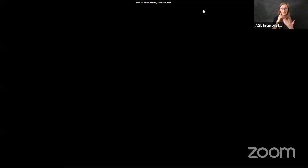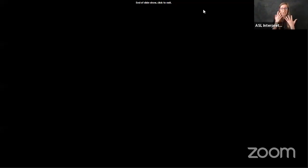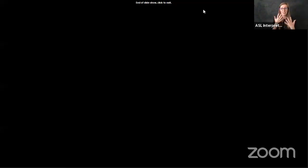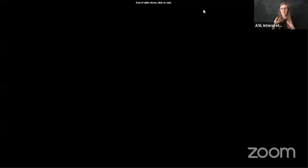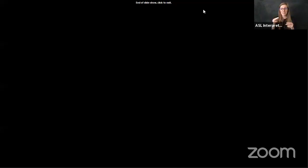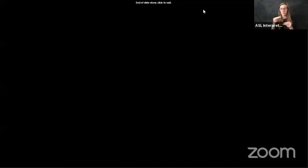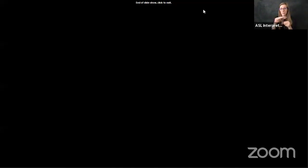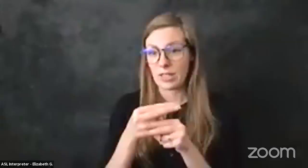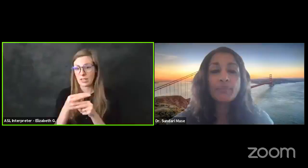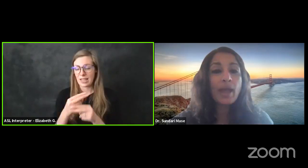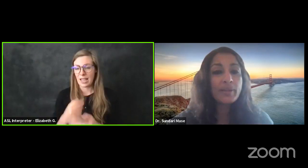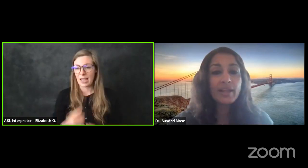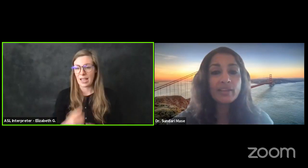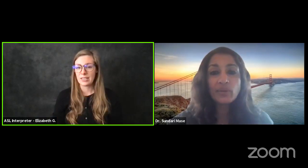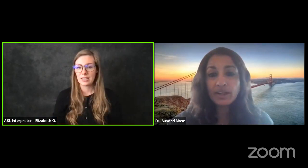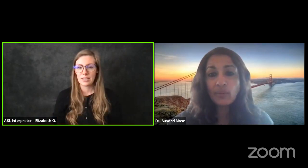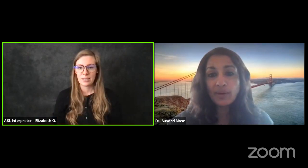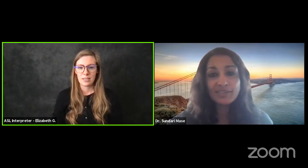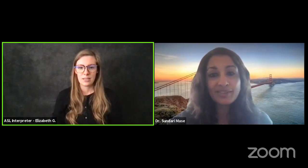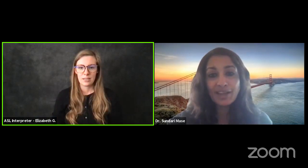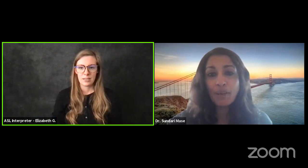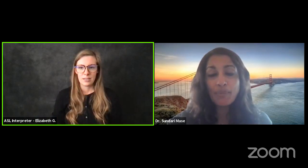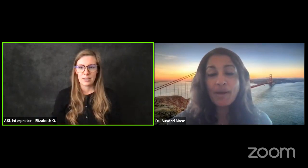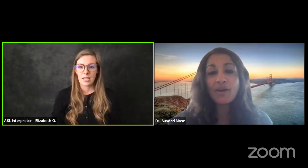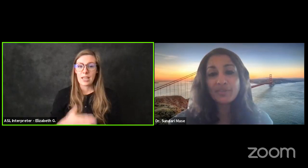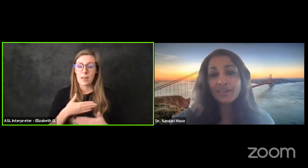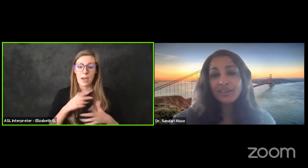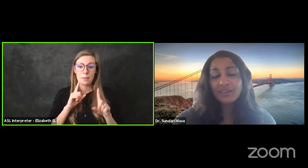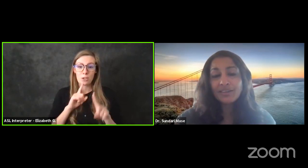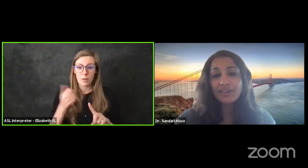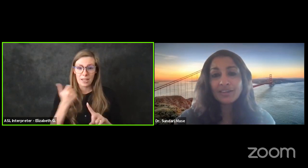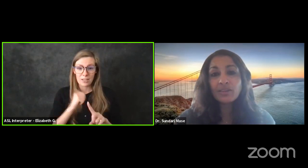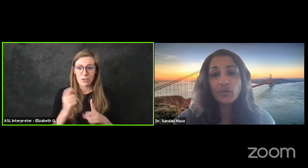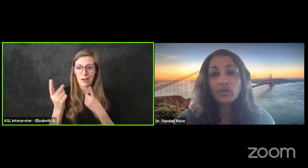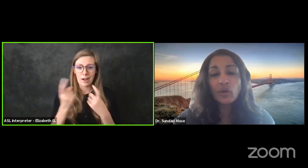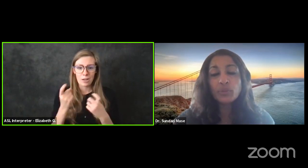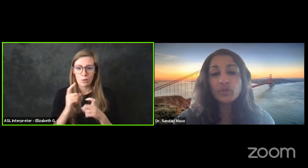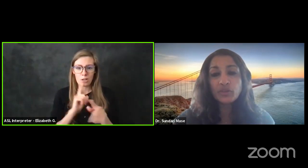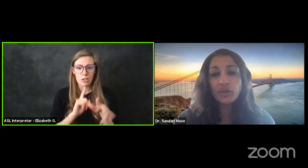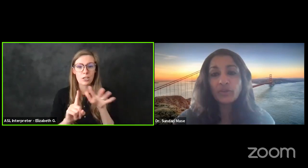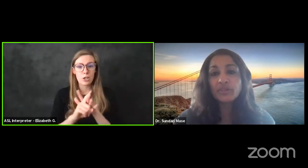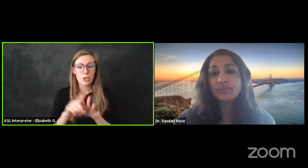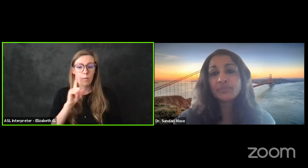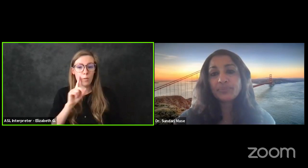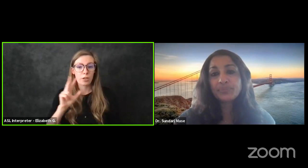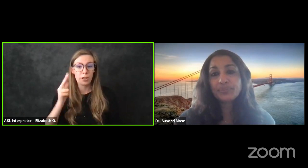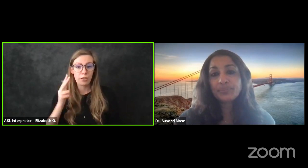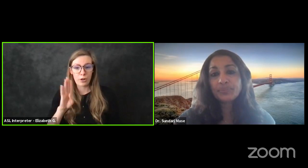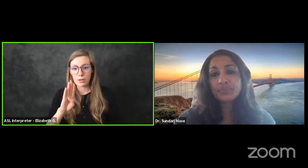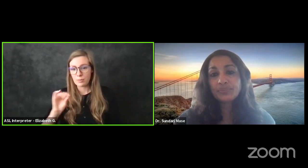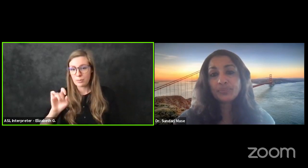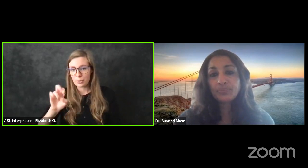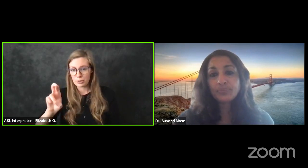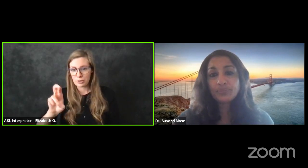our slides. And I'm happy to answer any questions that come up about the third or booster dose.